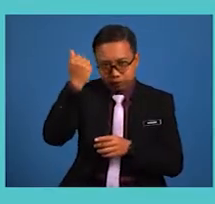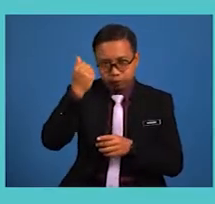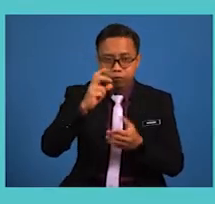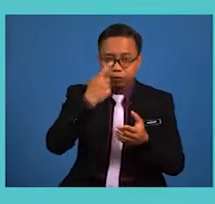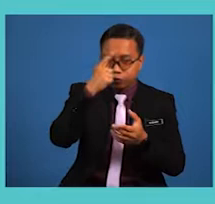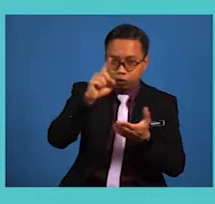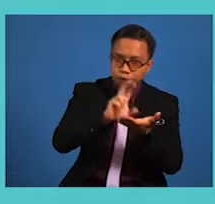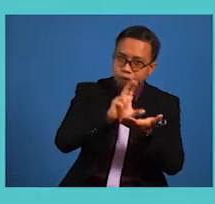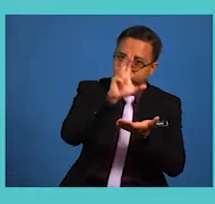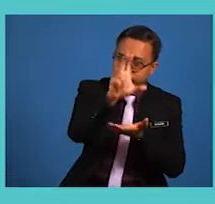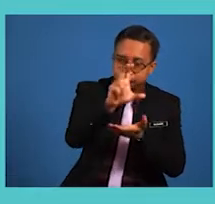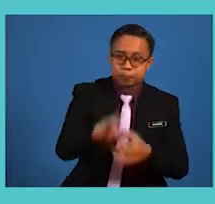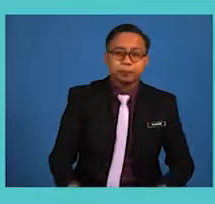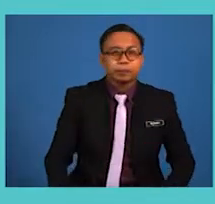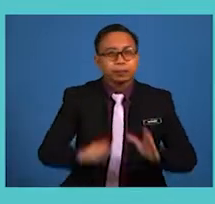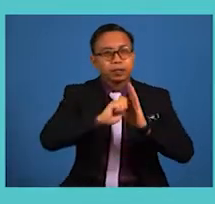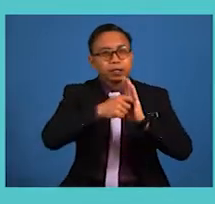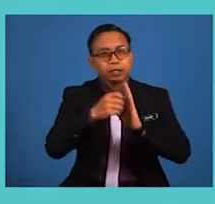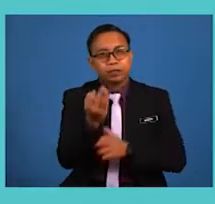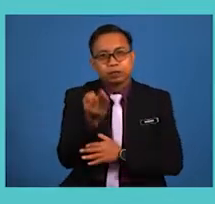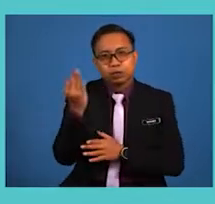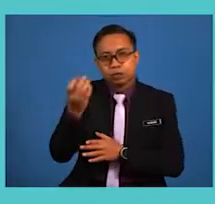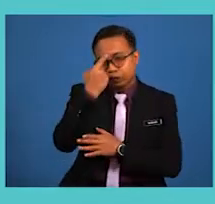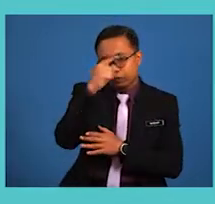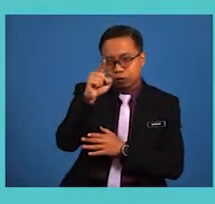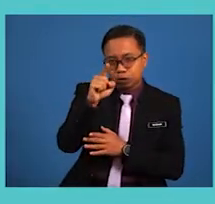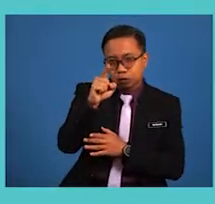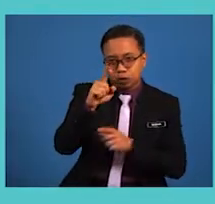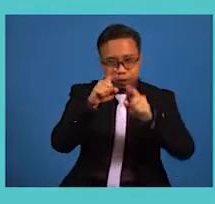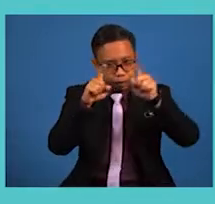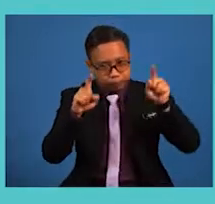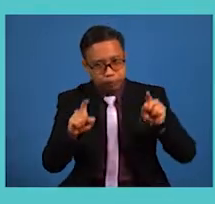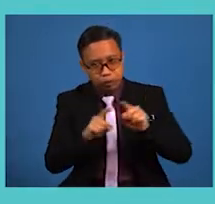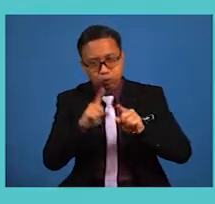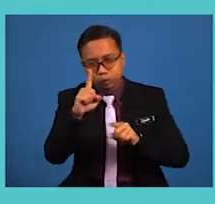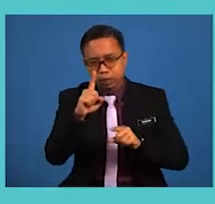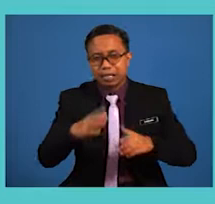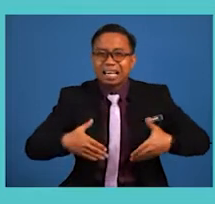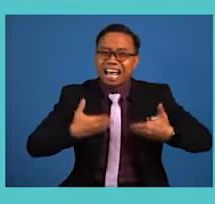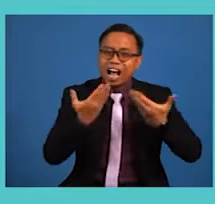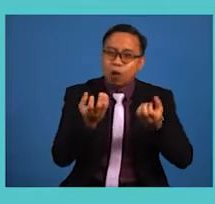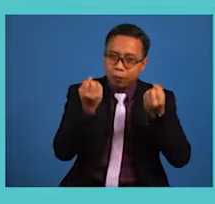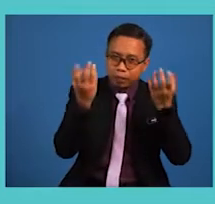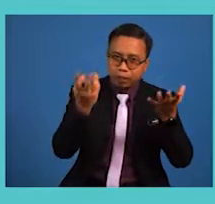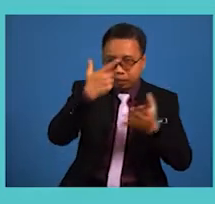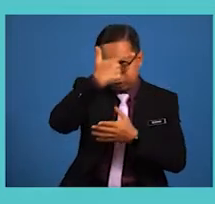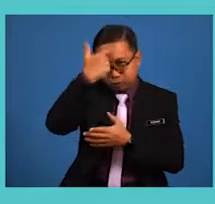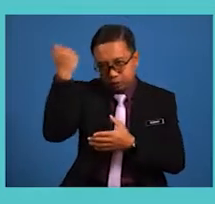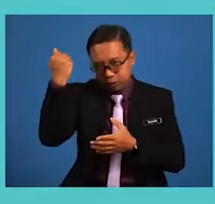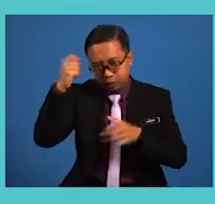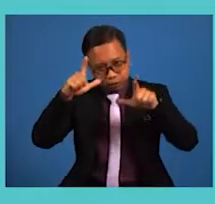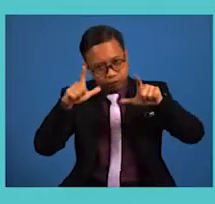investing. This is the key feature for Table 1. How many reasons are stated